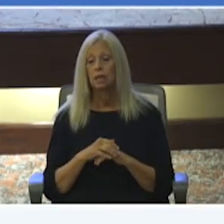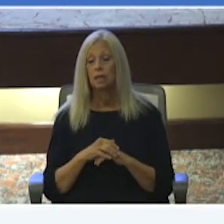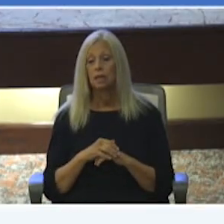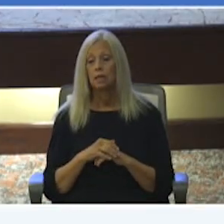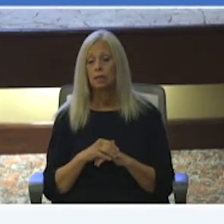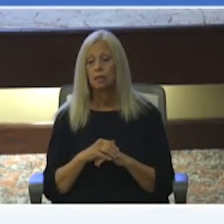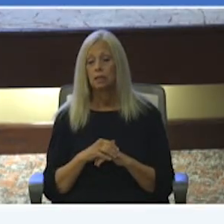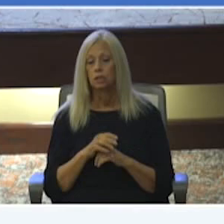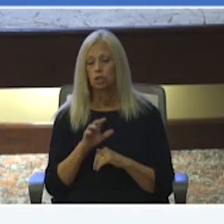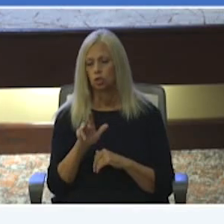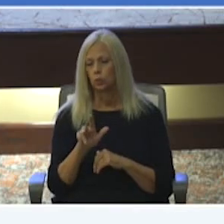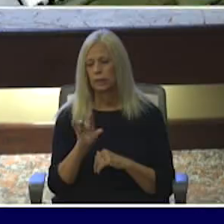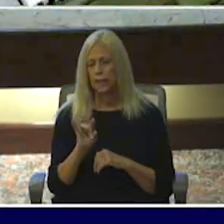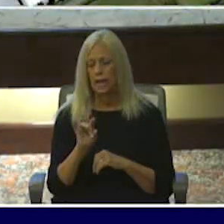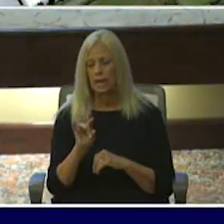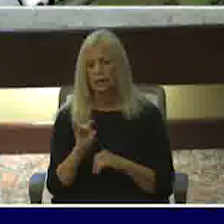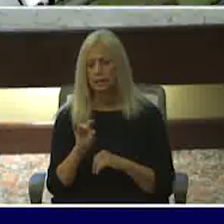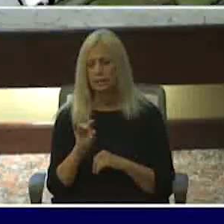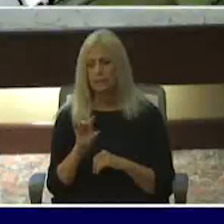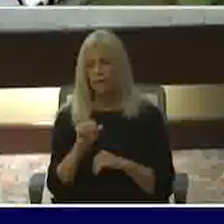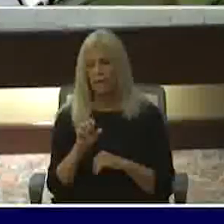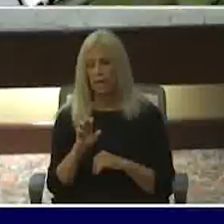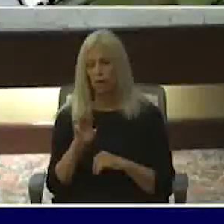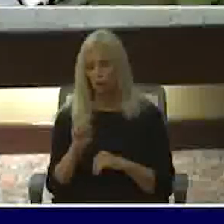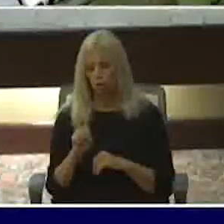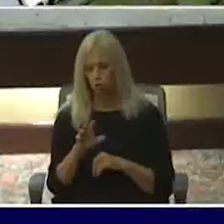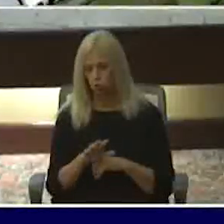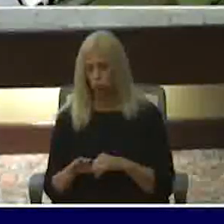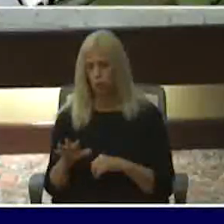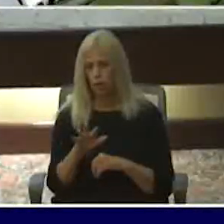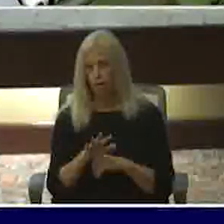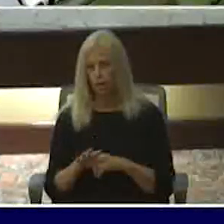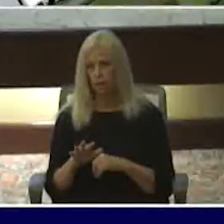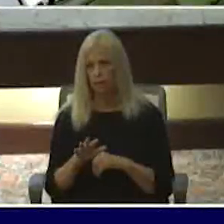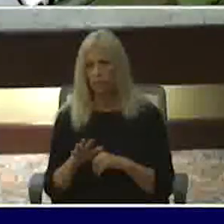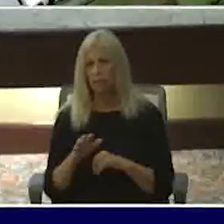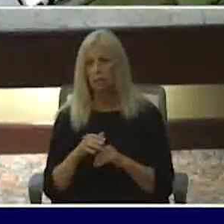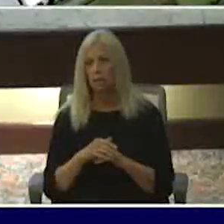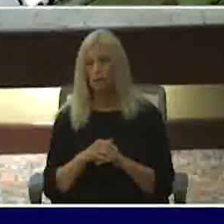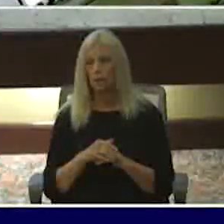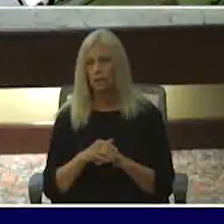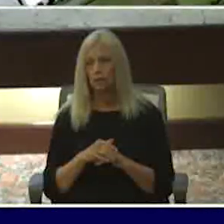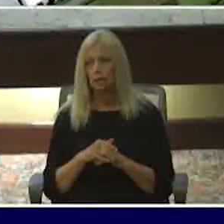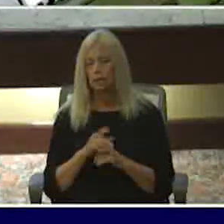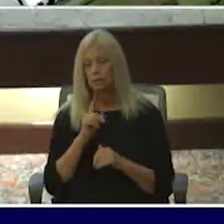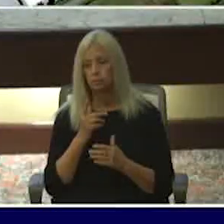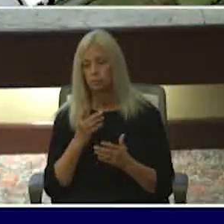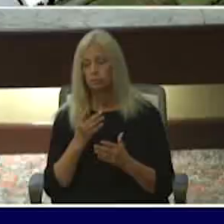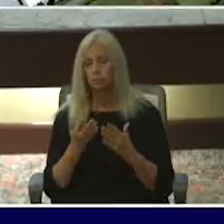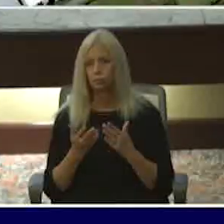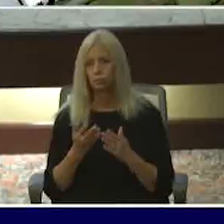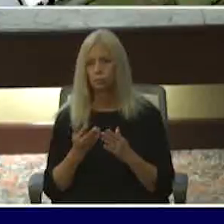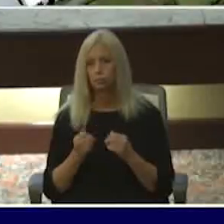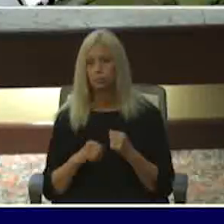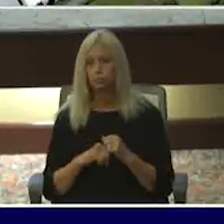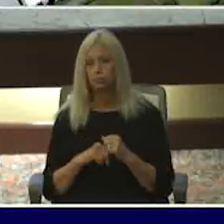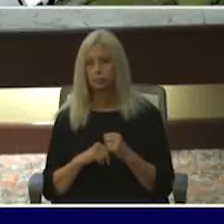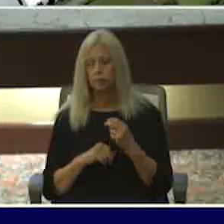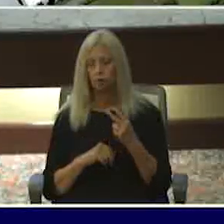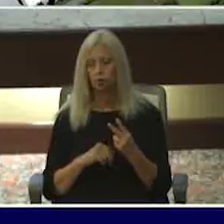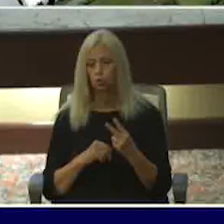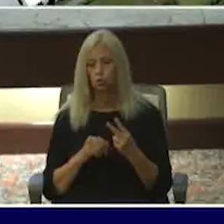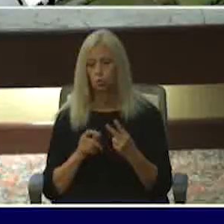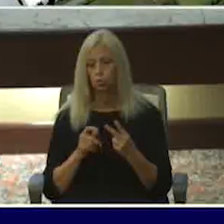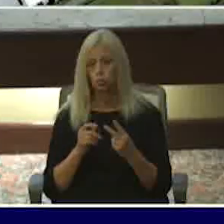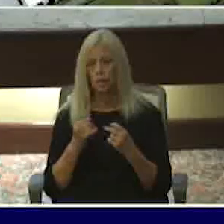about 28-acre tract that in the area that's mainly developed. These are the two last large tracts